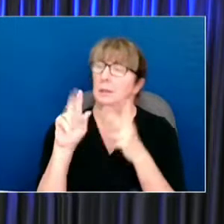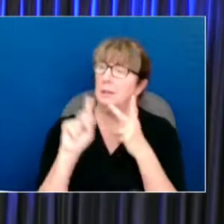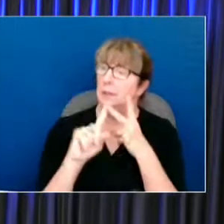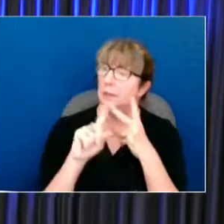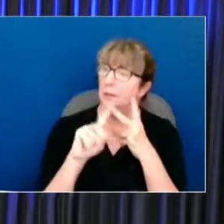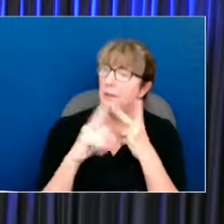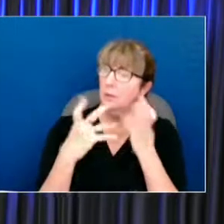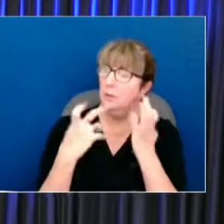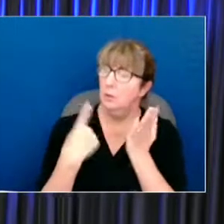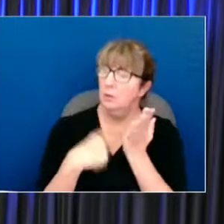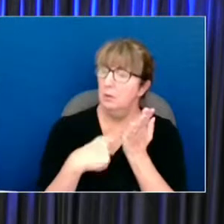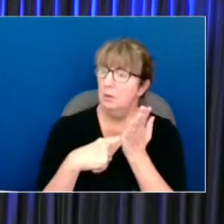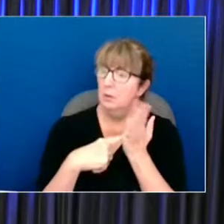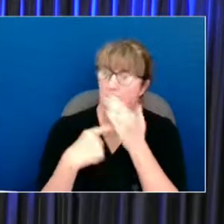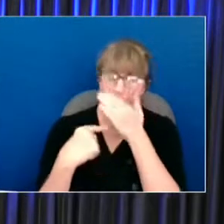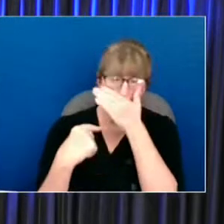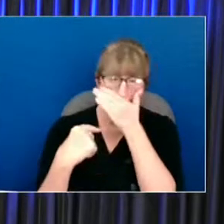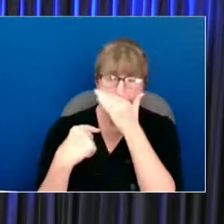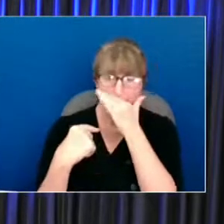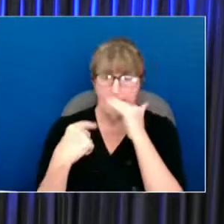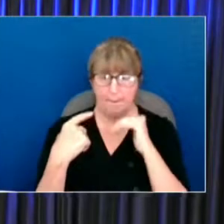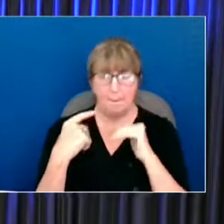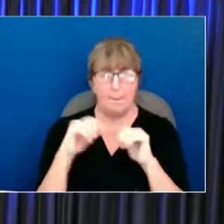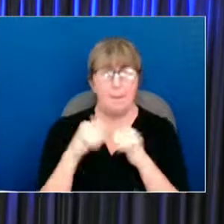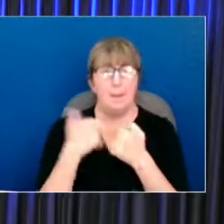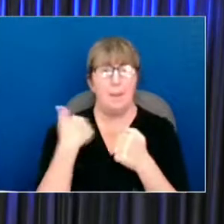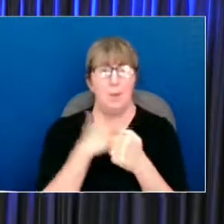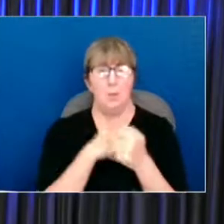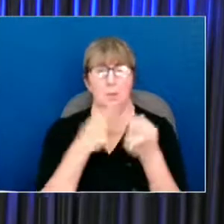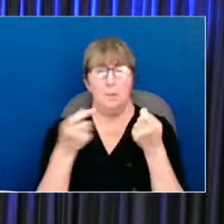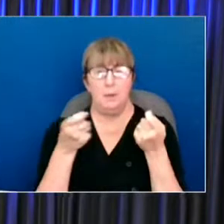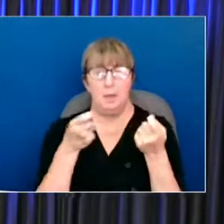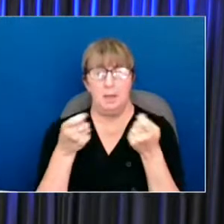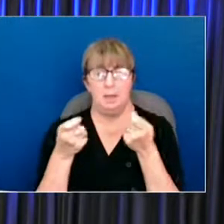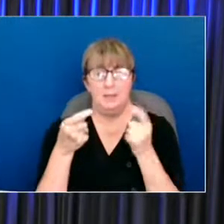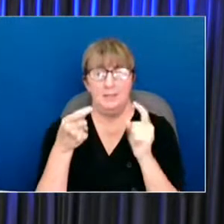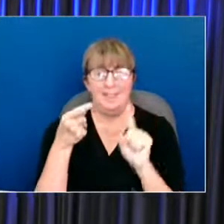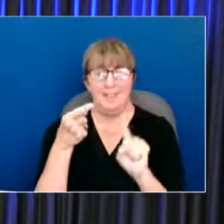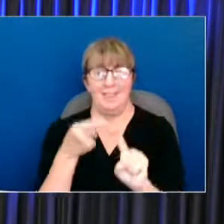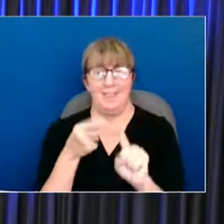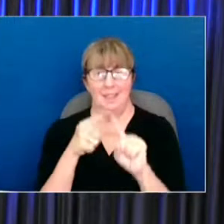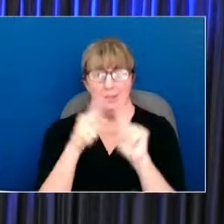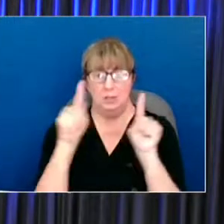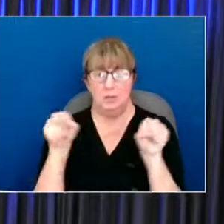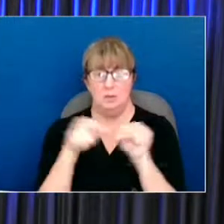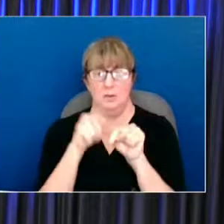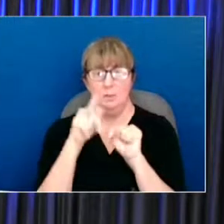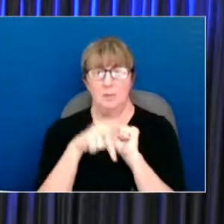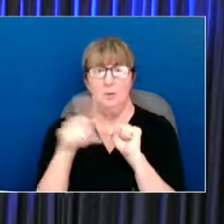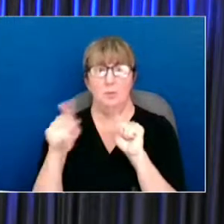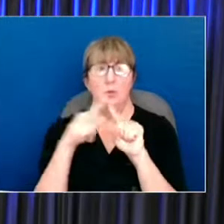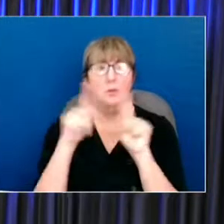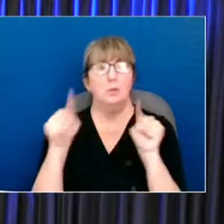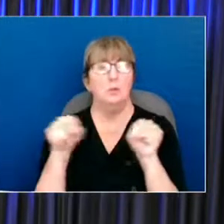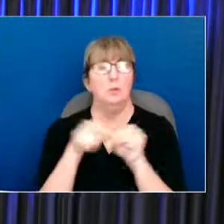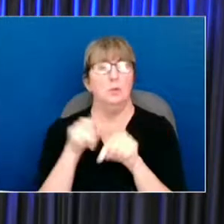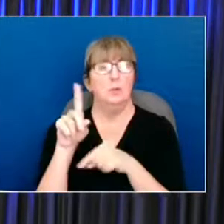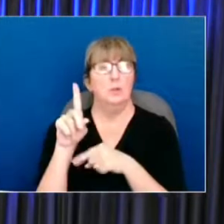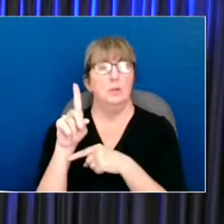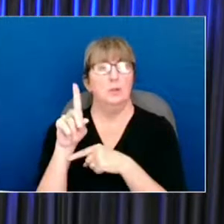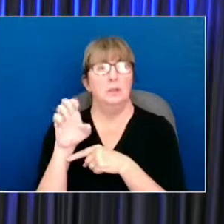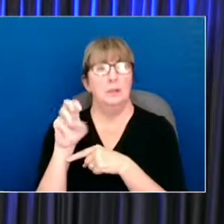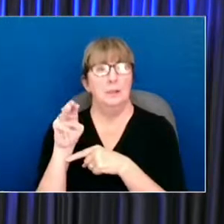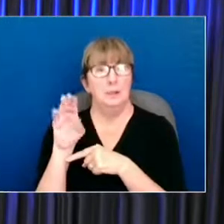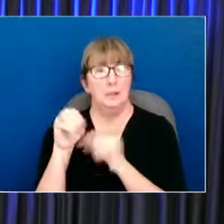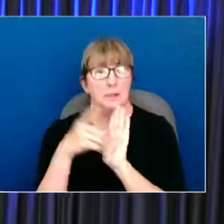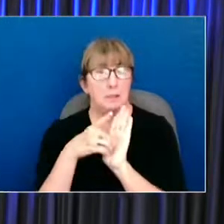this is obviously after the acceptance, is how we're going to manage that particular screen, the PowerPoint screen, the demonstration, the demo that we're